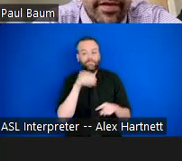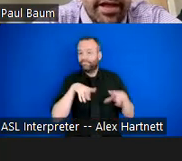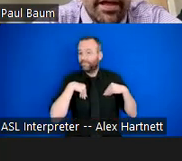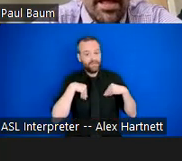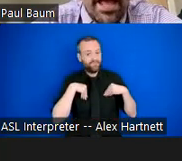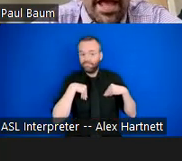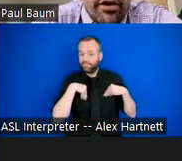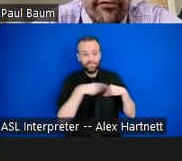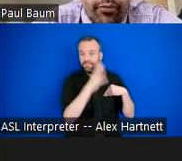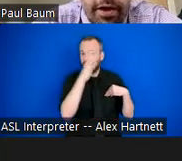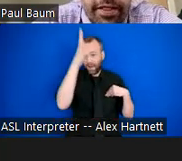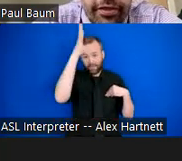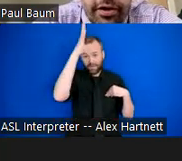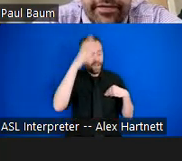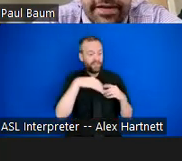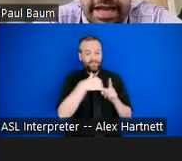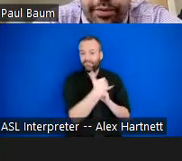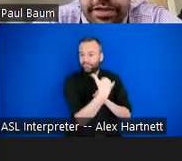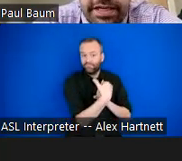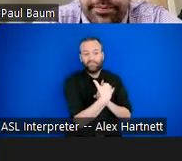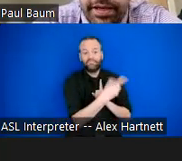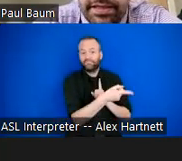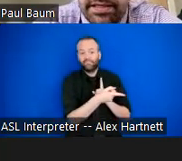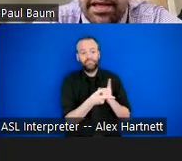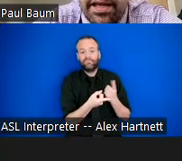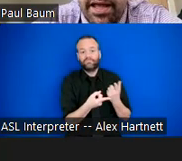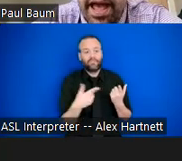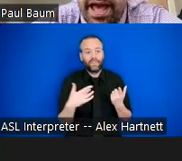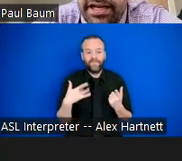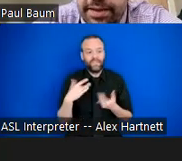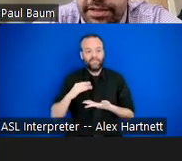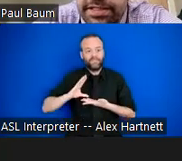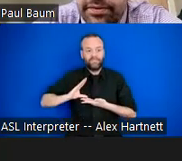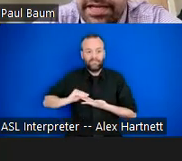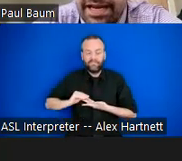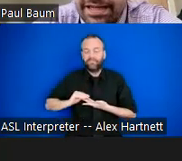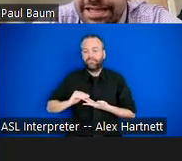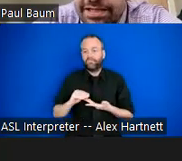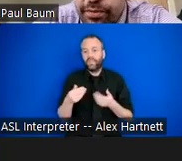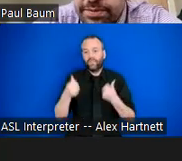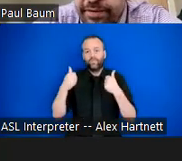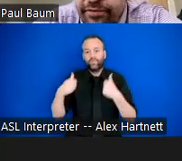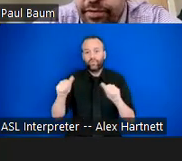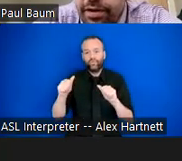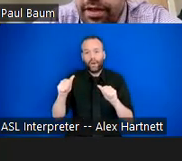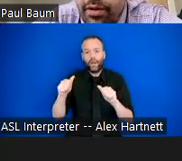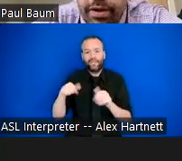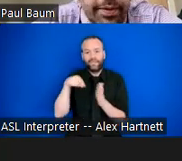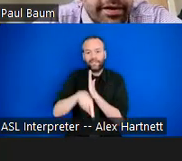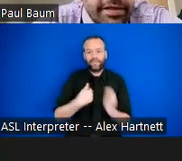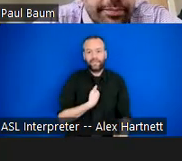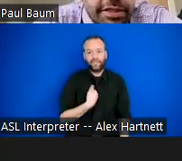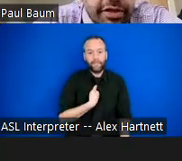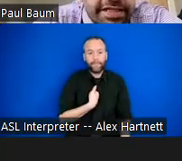the survey, and over 1/3 of the same participants had attempted suicide at least once before.